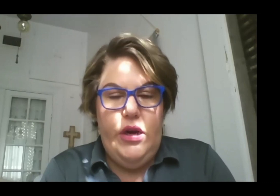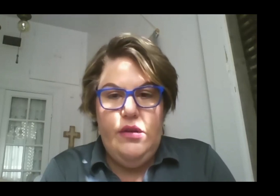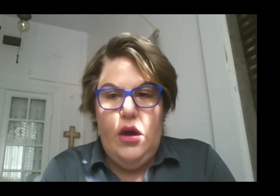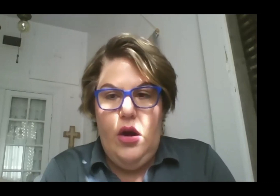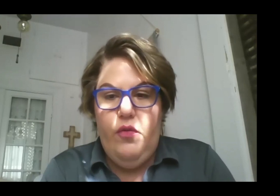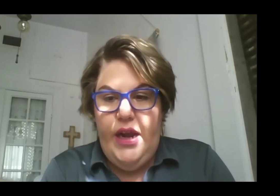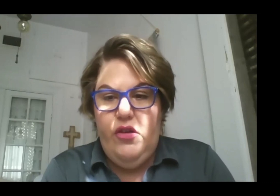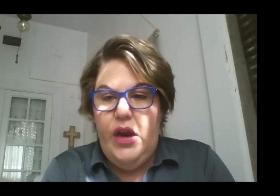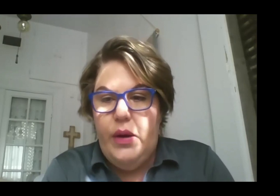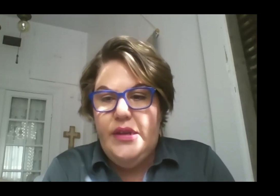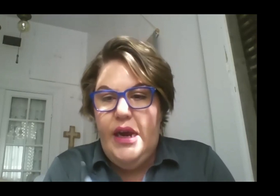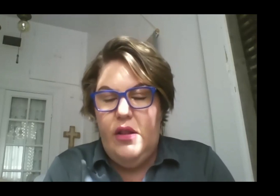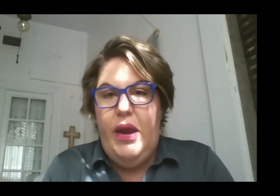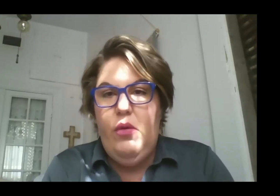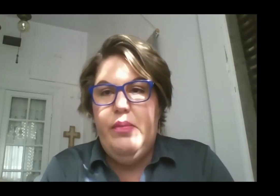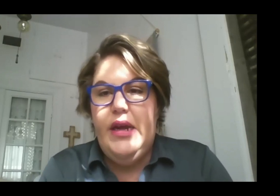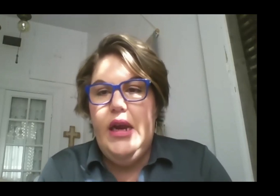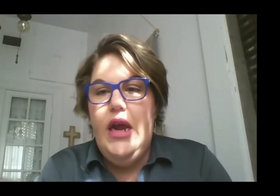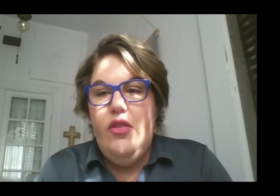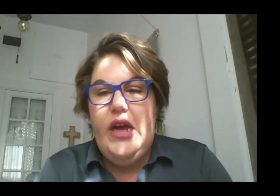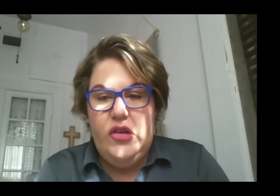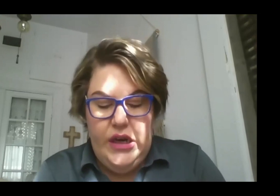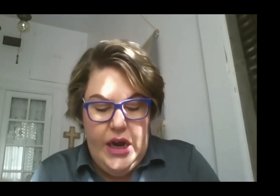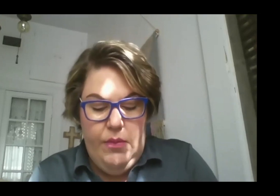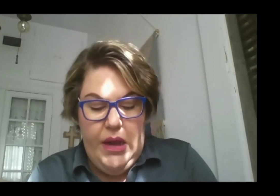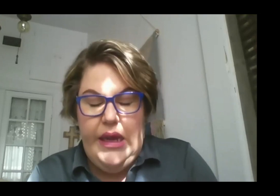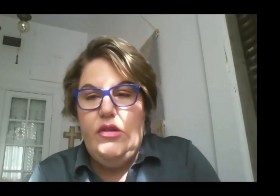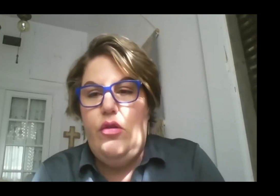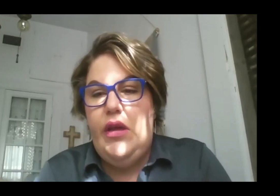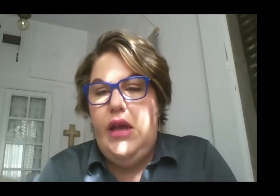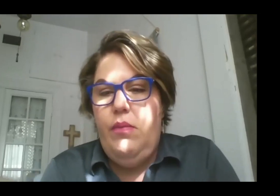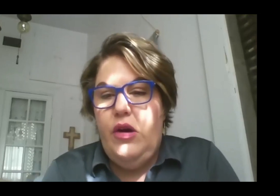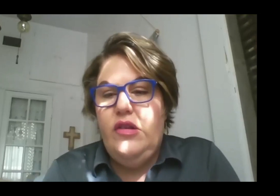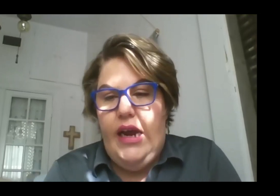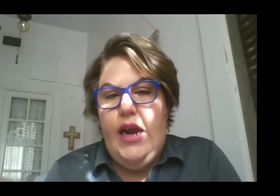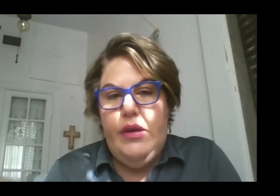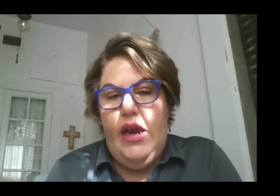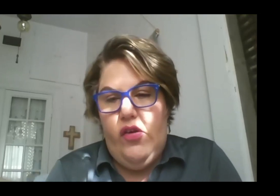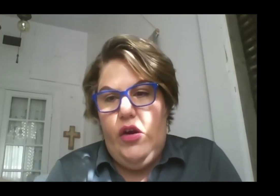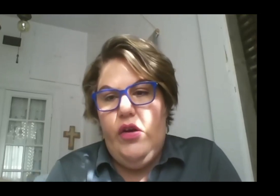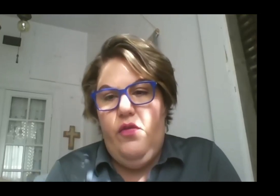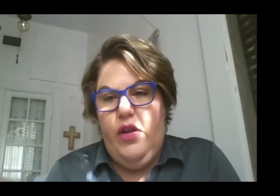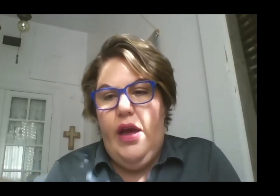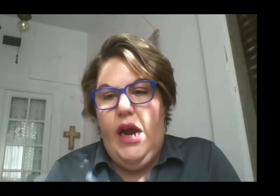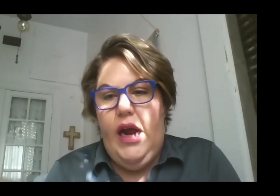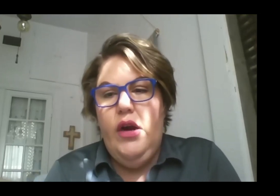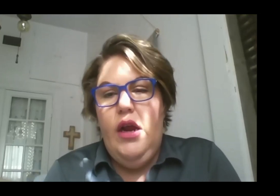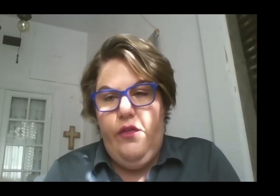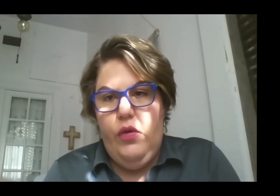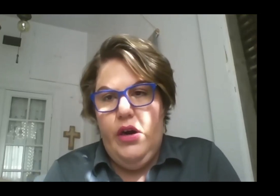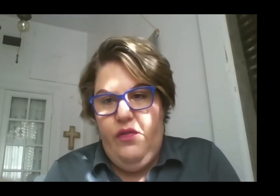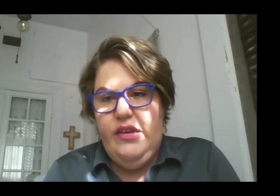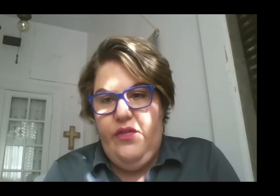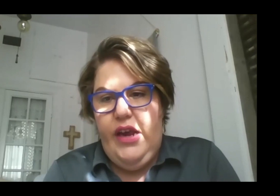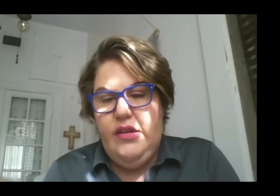there is on our financial aid website, on the main website, there's actually a link to the emergency aid application, and you can fill that out if you